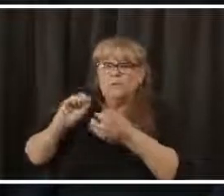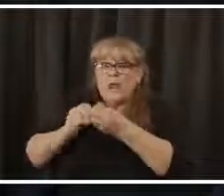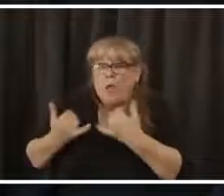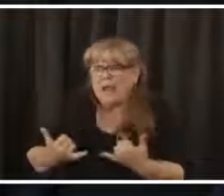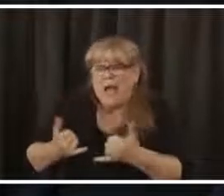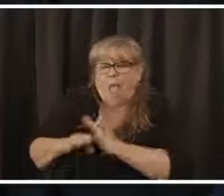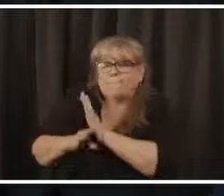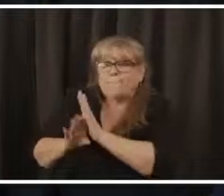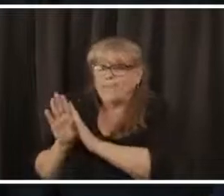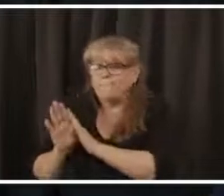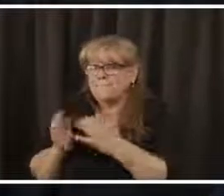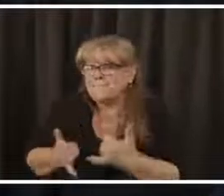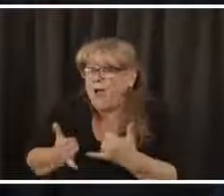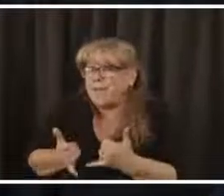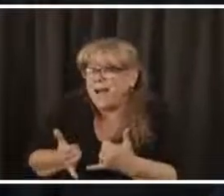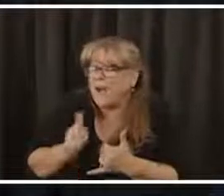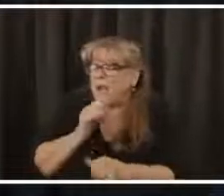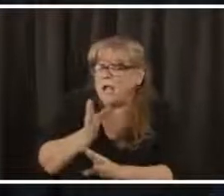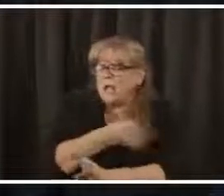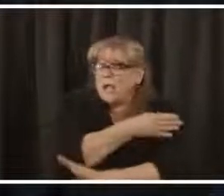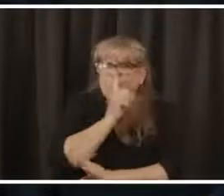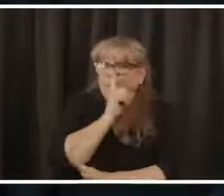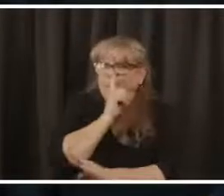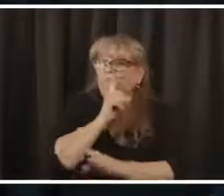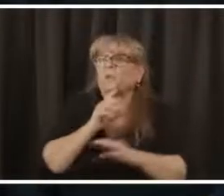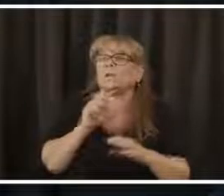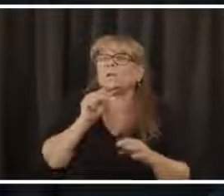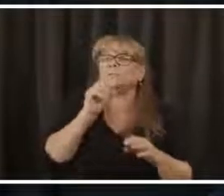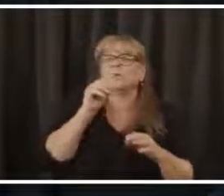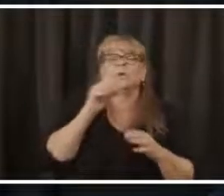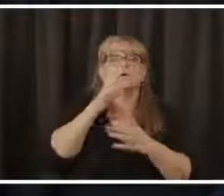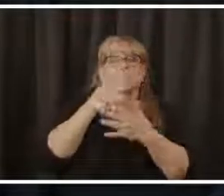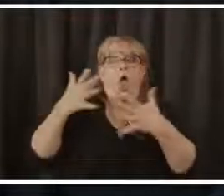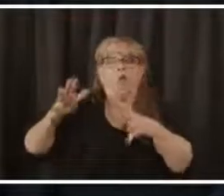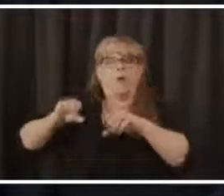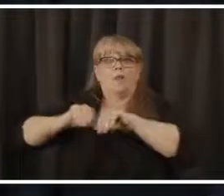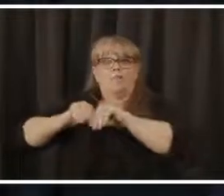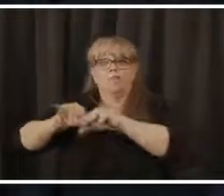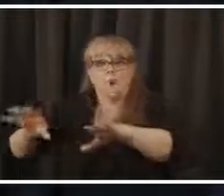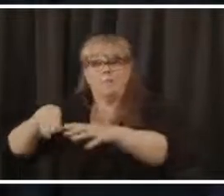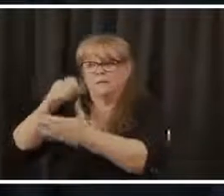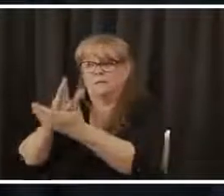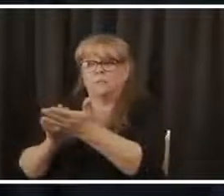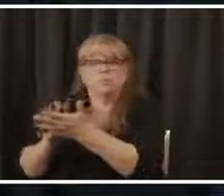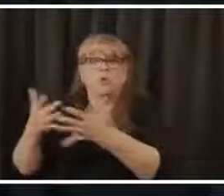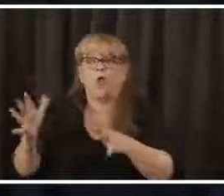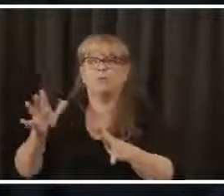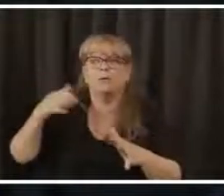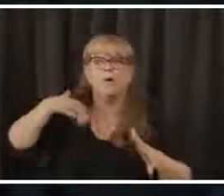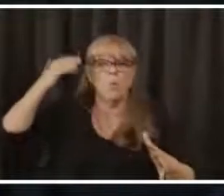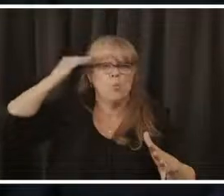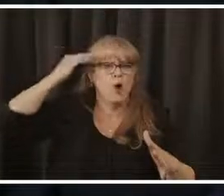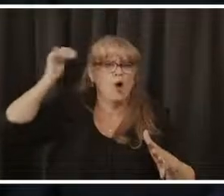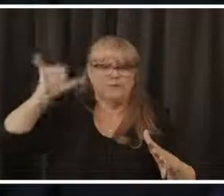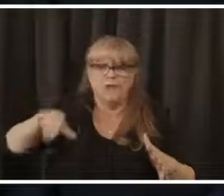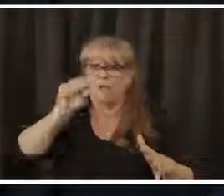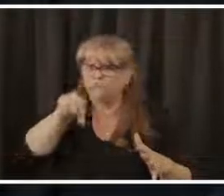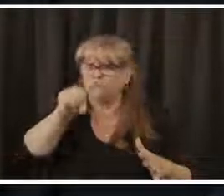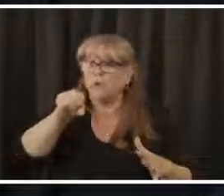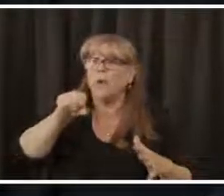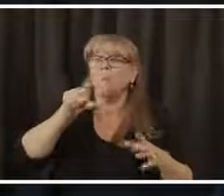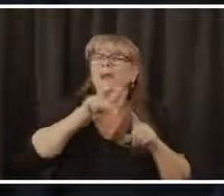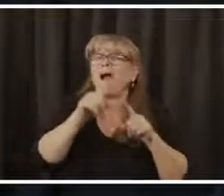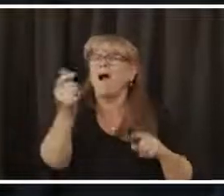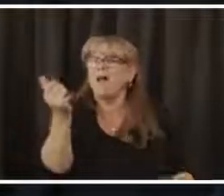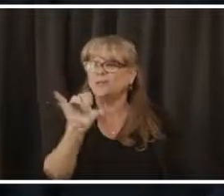While there's no question that there's some transmission that might occur in a school environment and probably has, it's also likely that a good